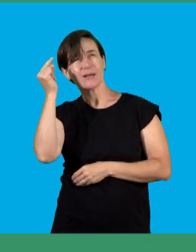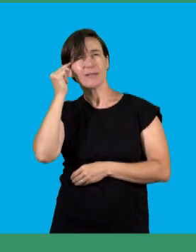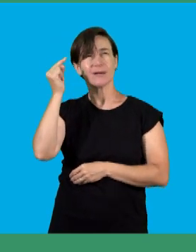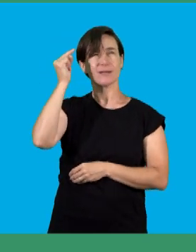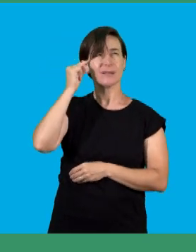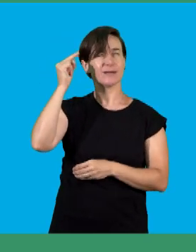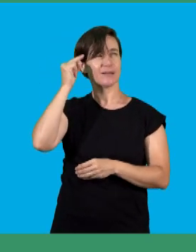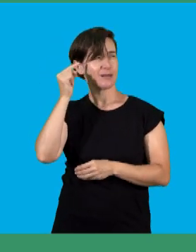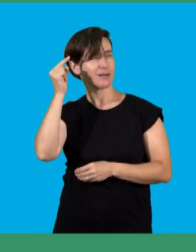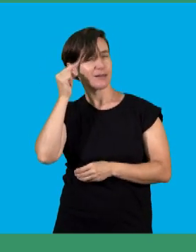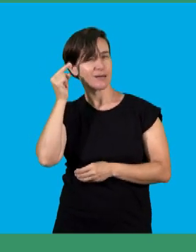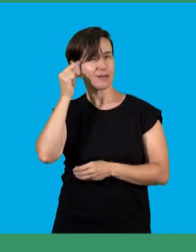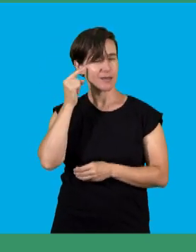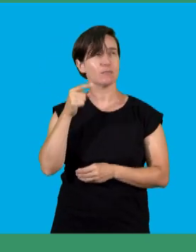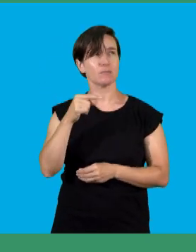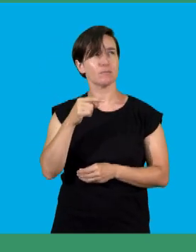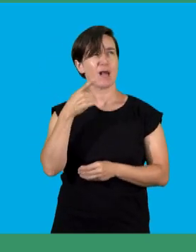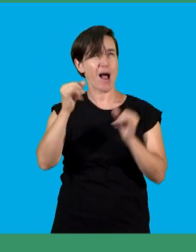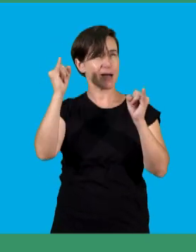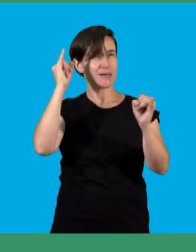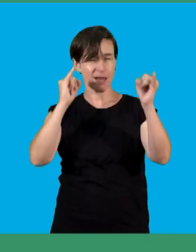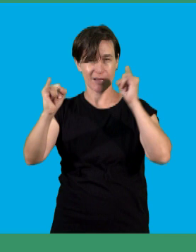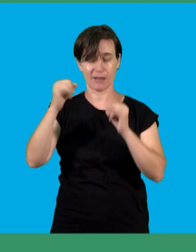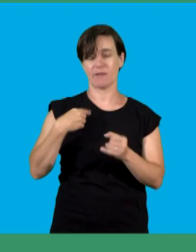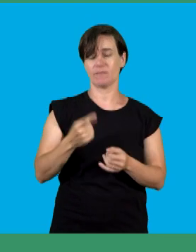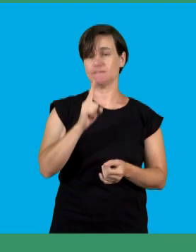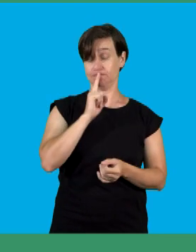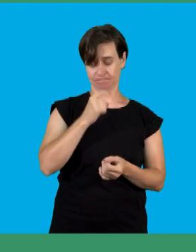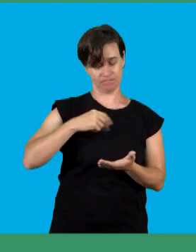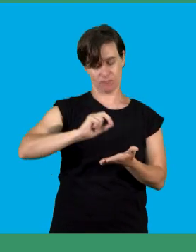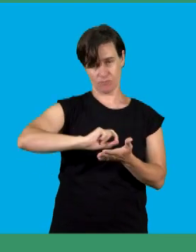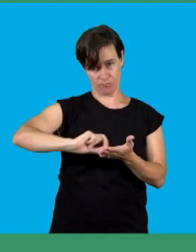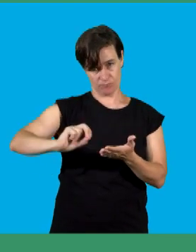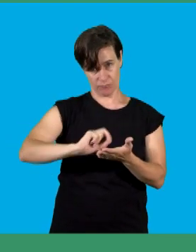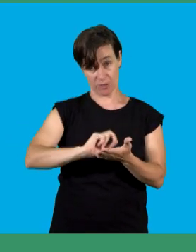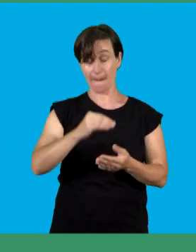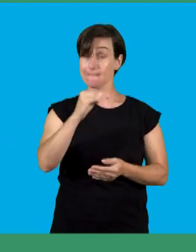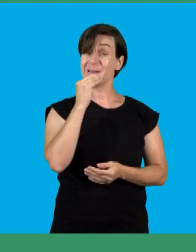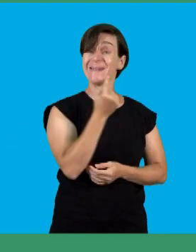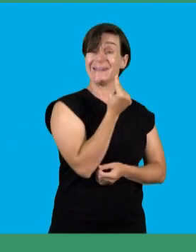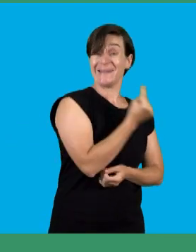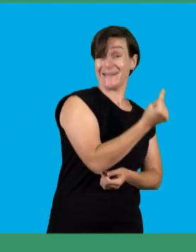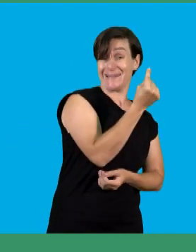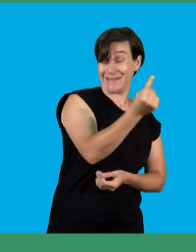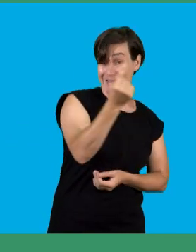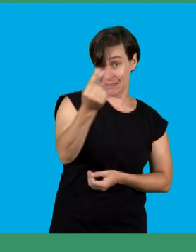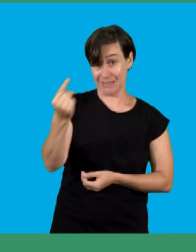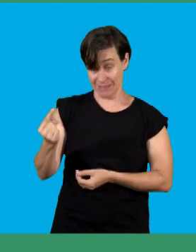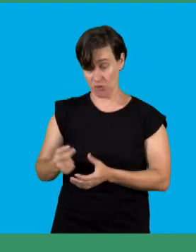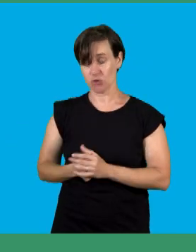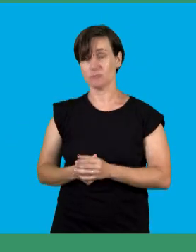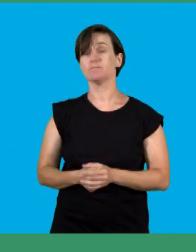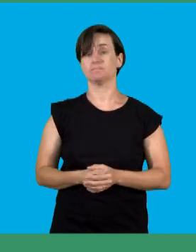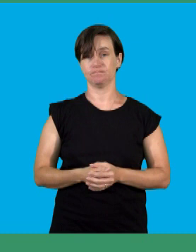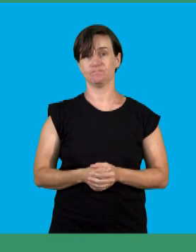many ideas as possible, then they write them down. So each individual, meaning everybody, will then be